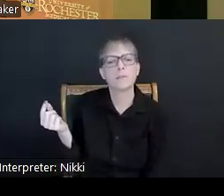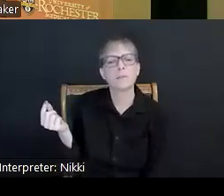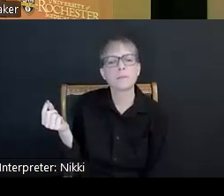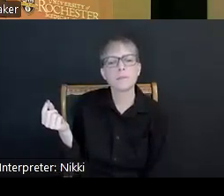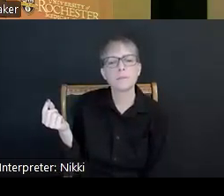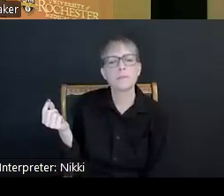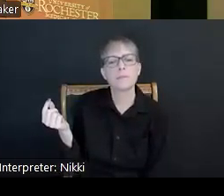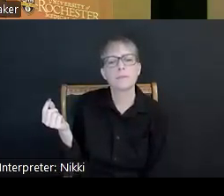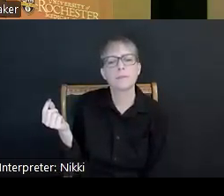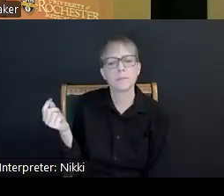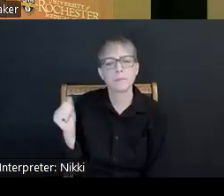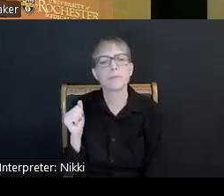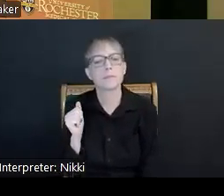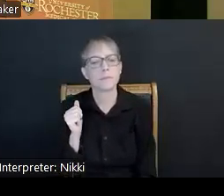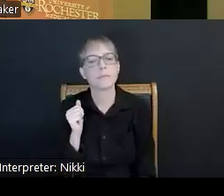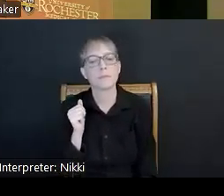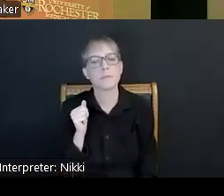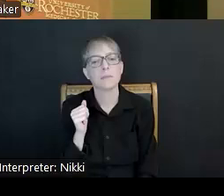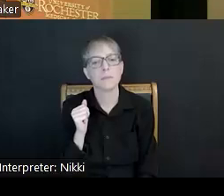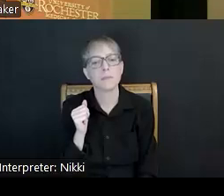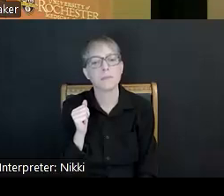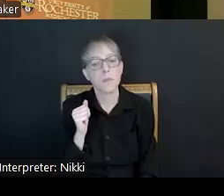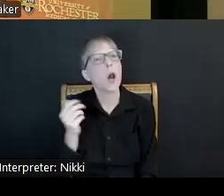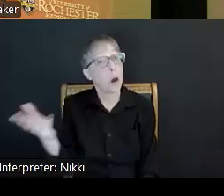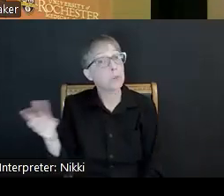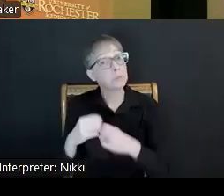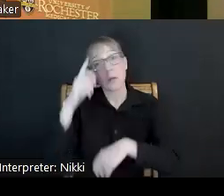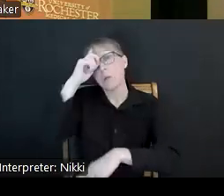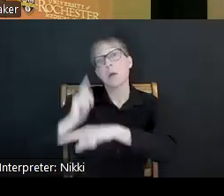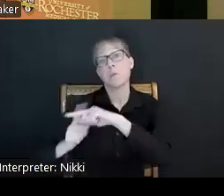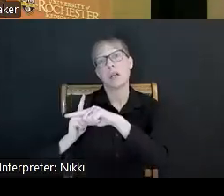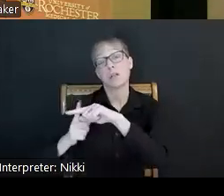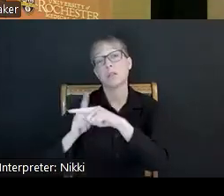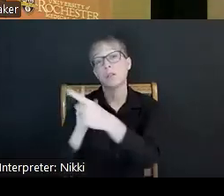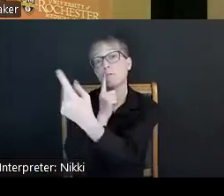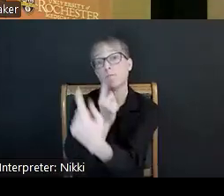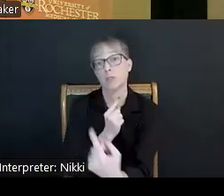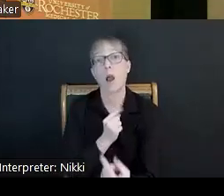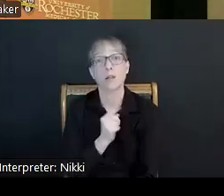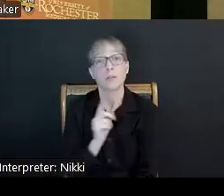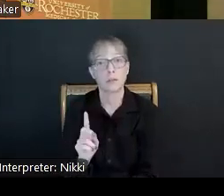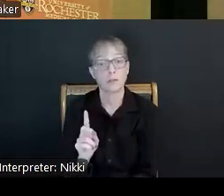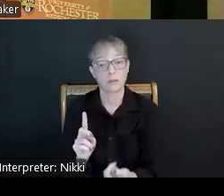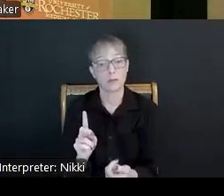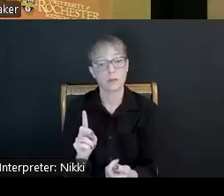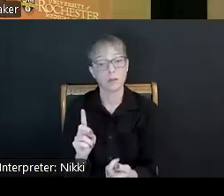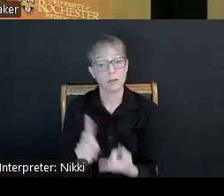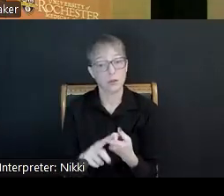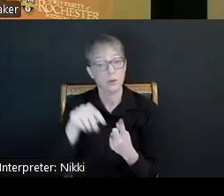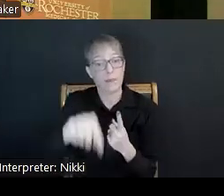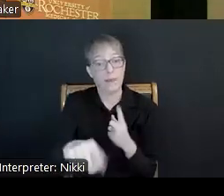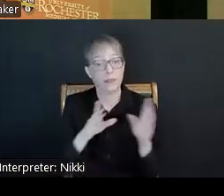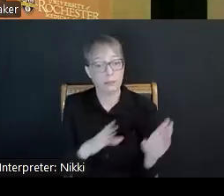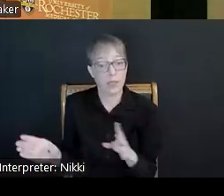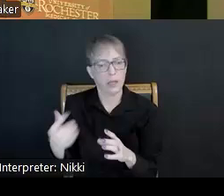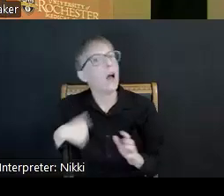has been principally good, positive reactions to the whole matter. I noticed that we're right next to St.